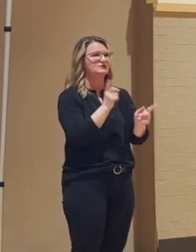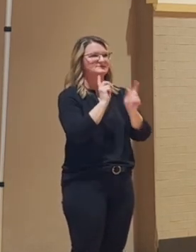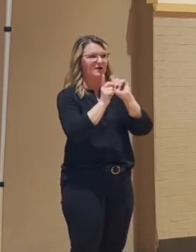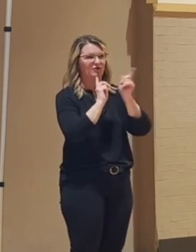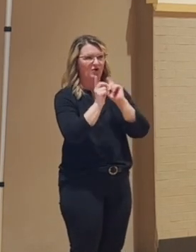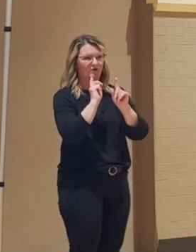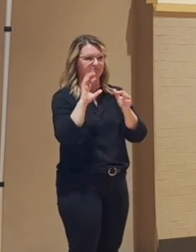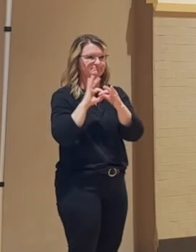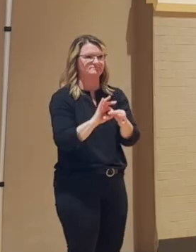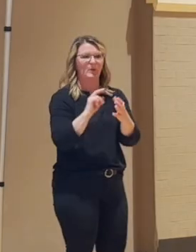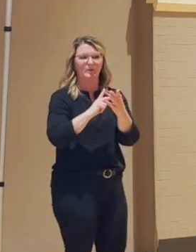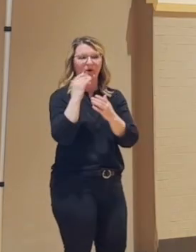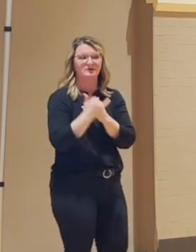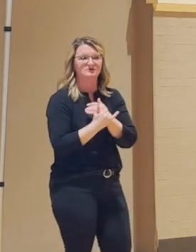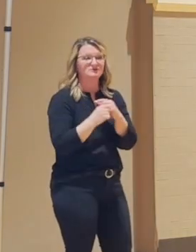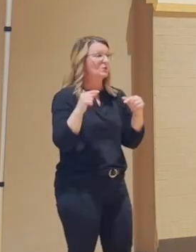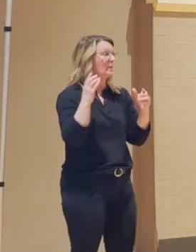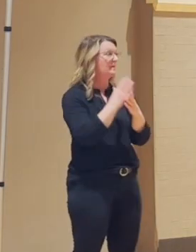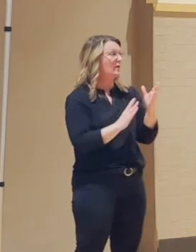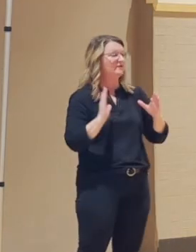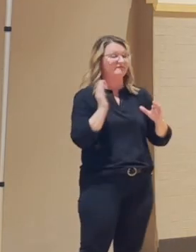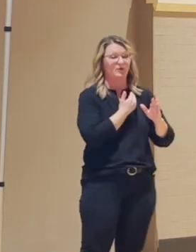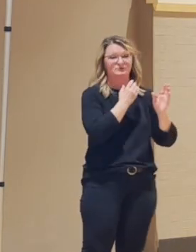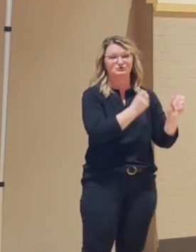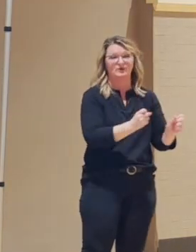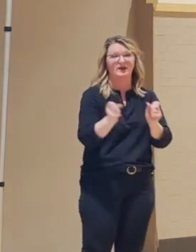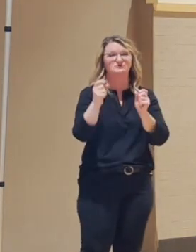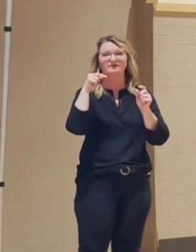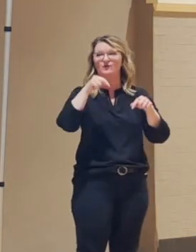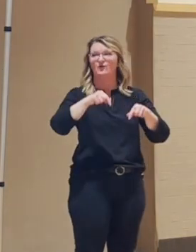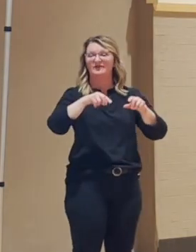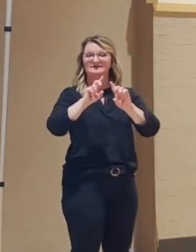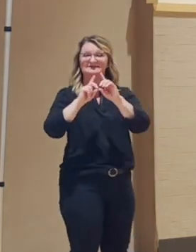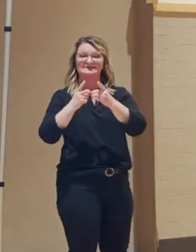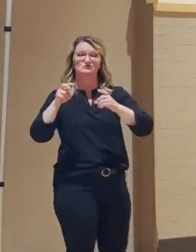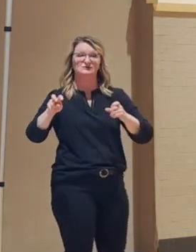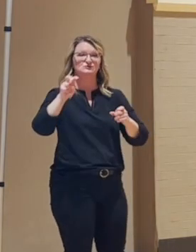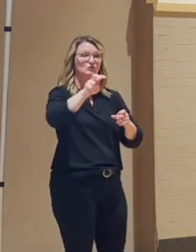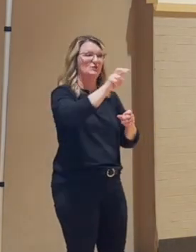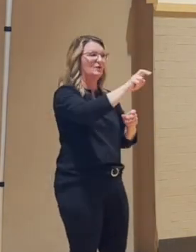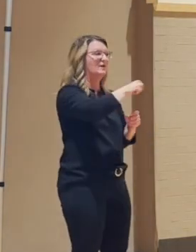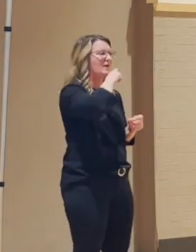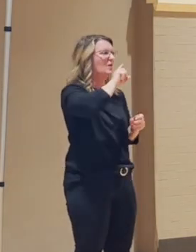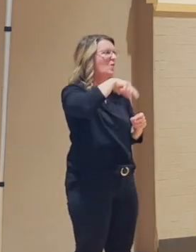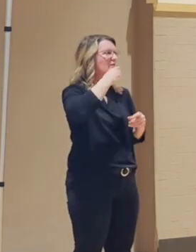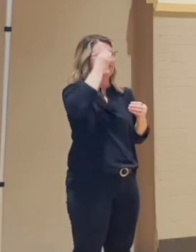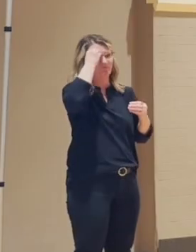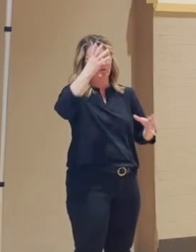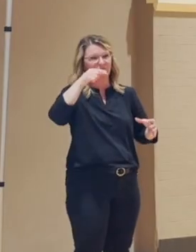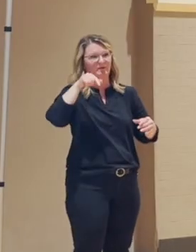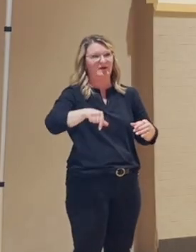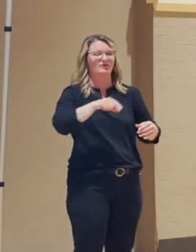project. So part of this strategy for having district tours is not just to inform you about the Queen City Clean